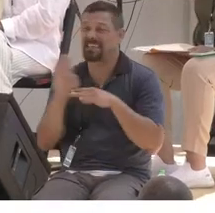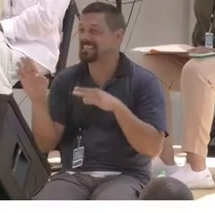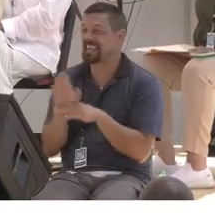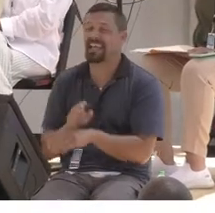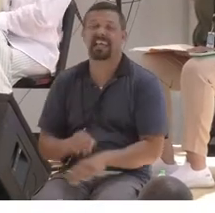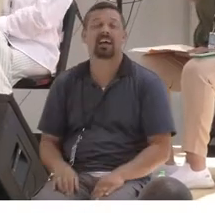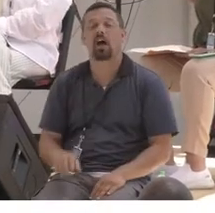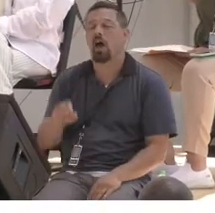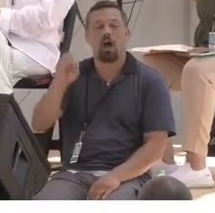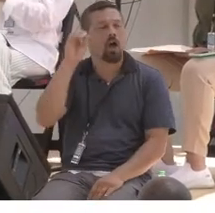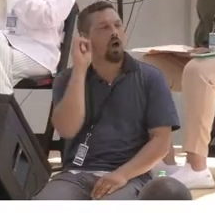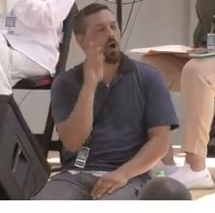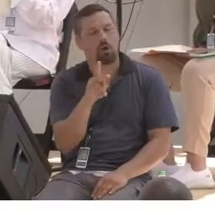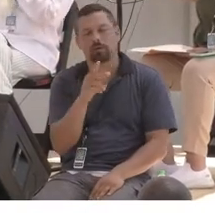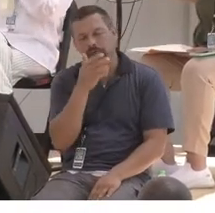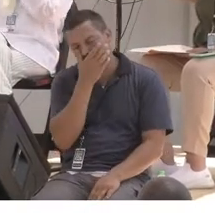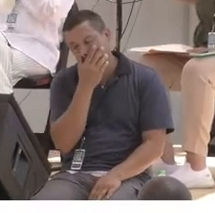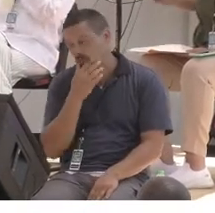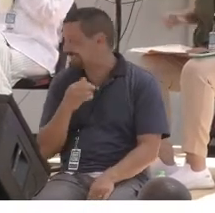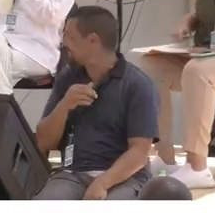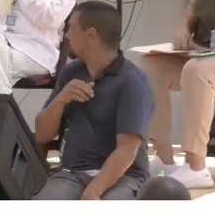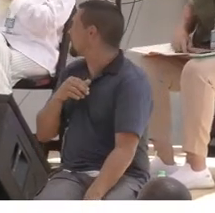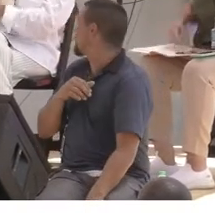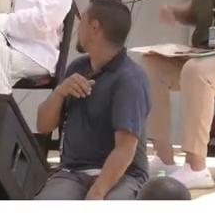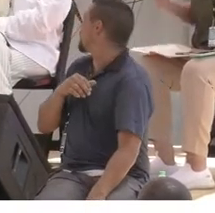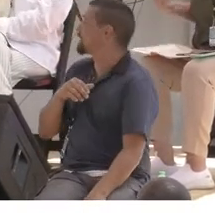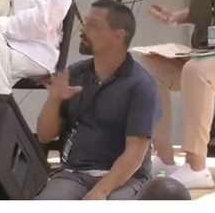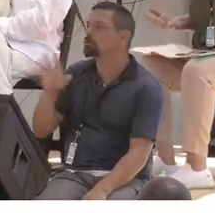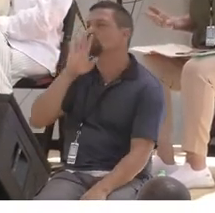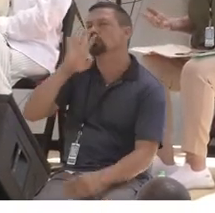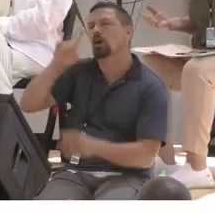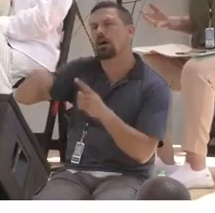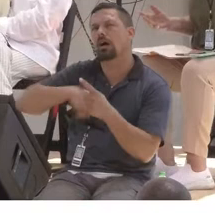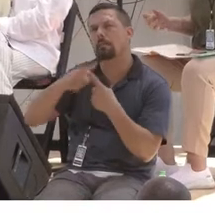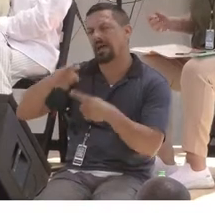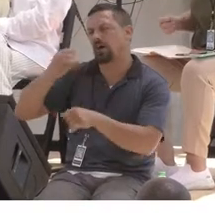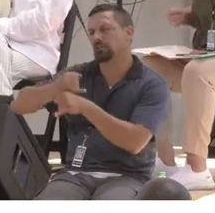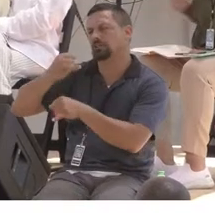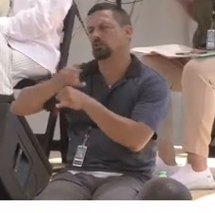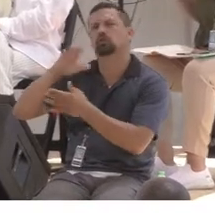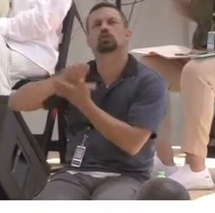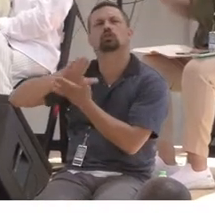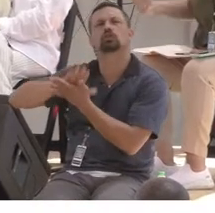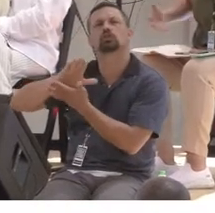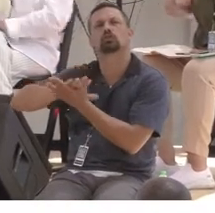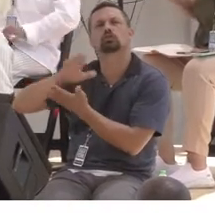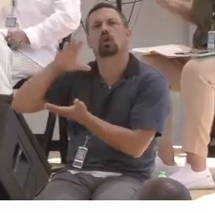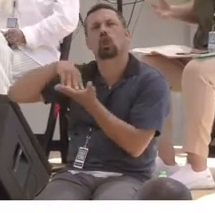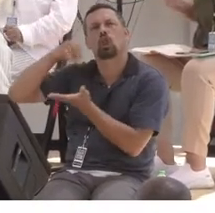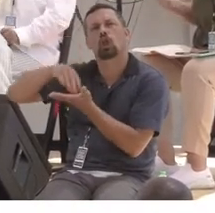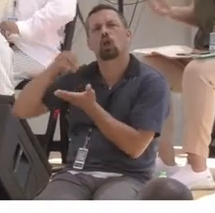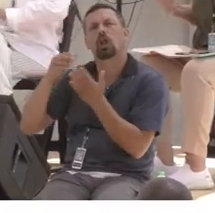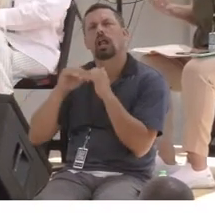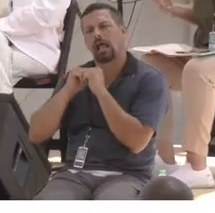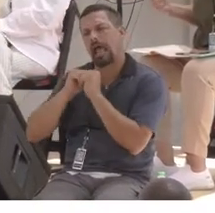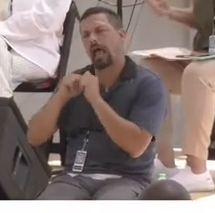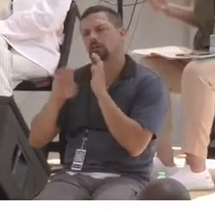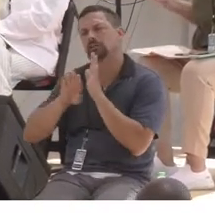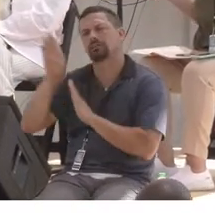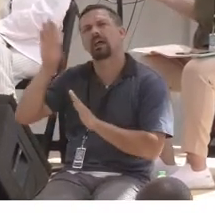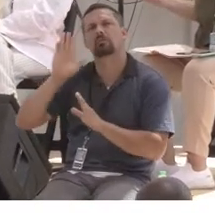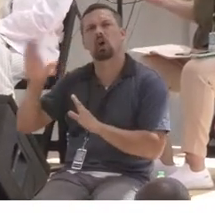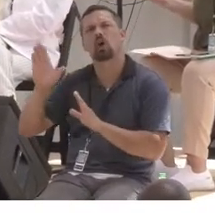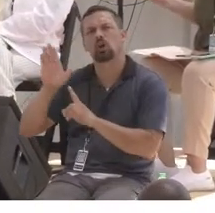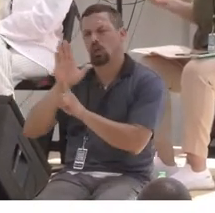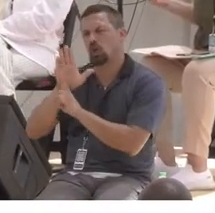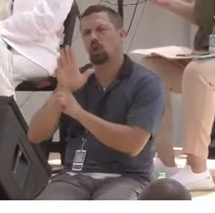Okay, so Farshid, you know, Sarah's talked about sort of institutional learning, how she really sort of developed her core